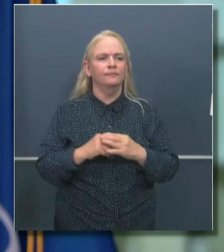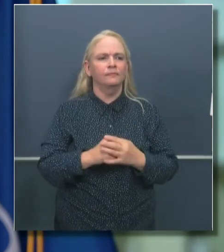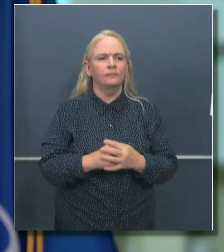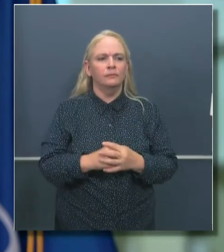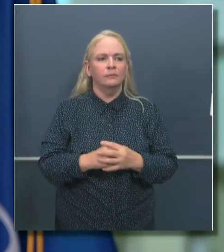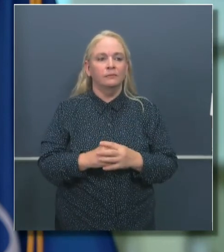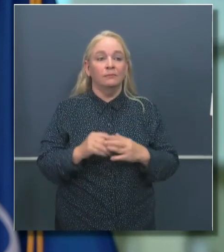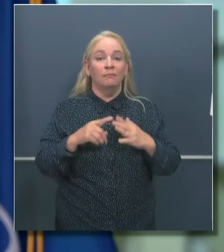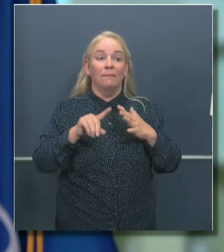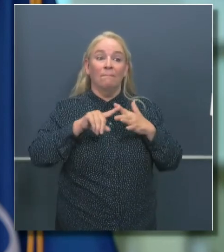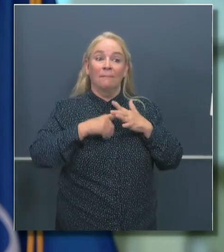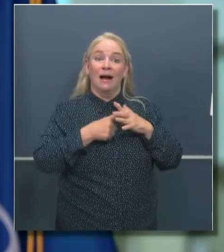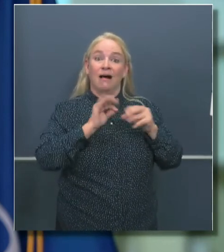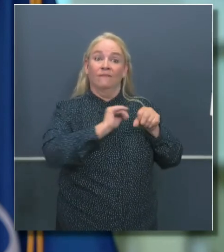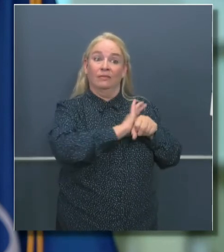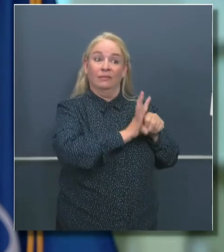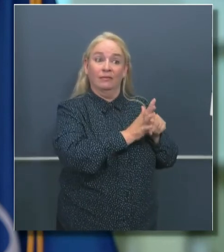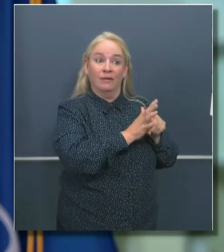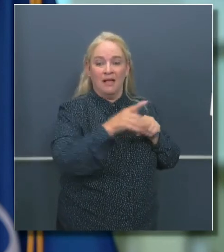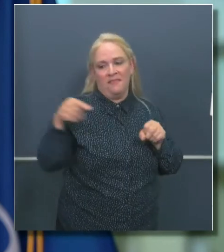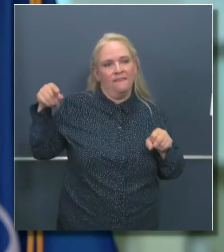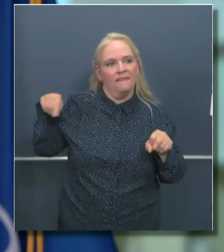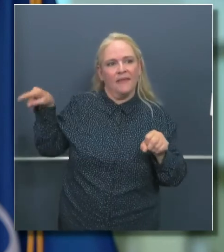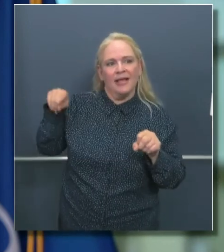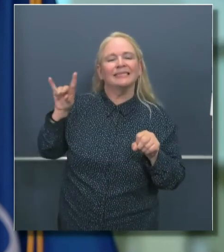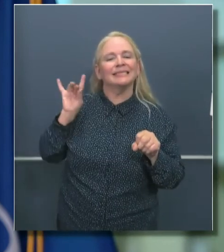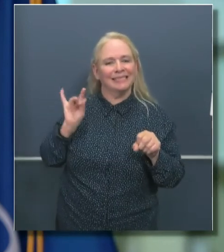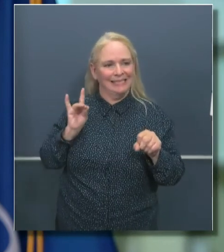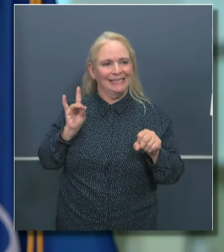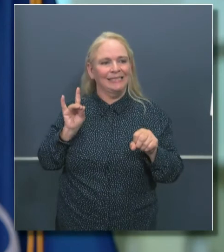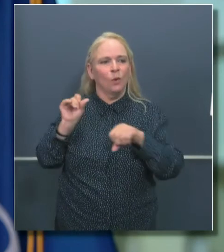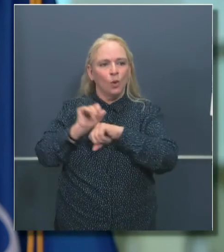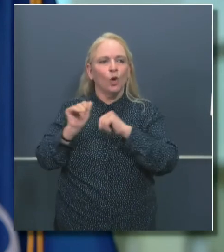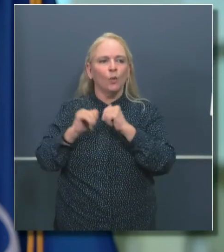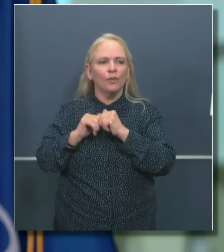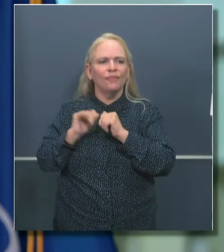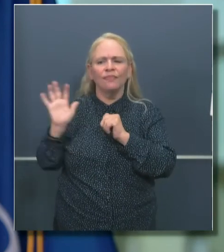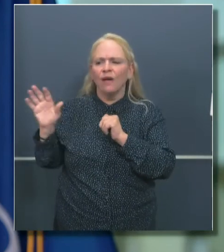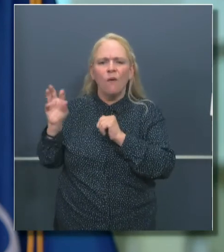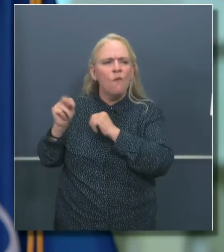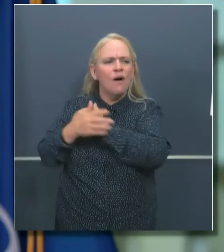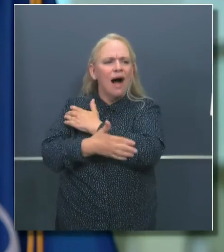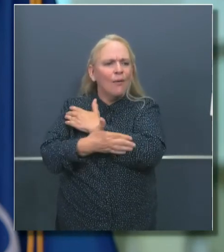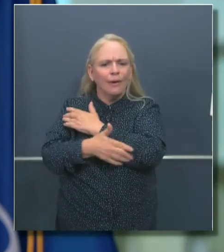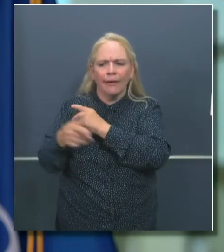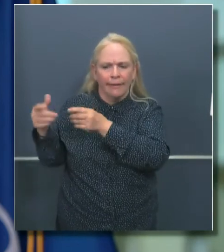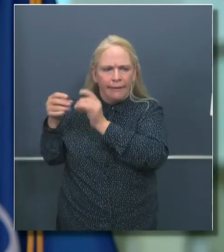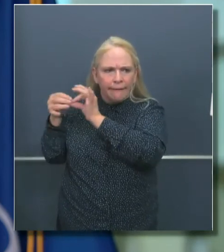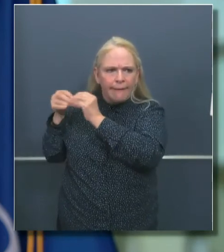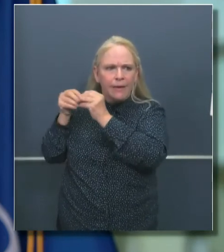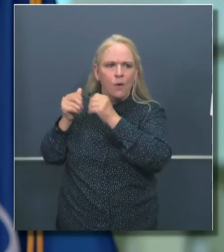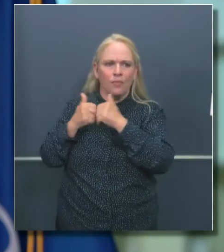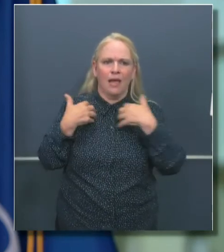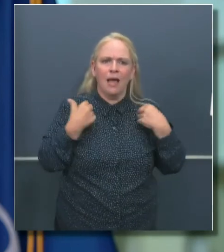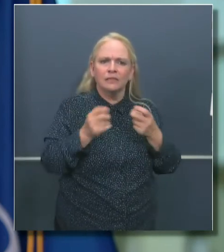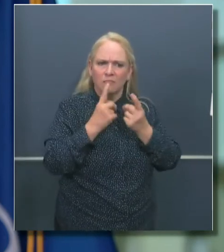pandemic, where they moved and worked with their county health officers, or at least with their